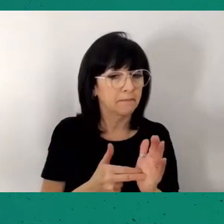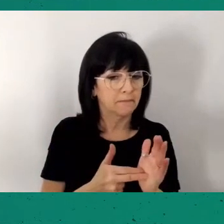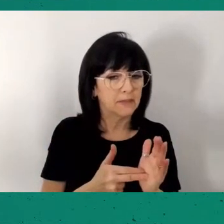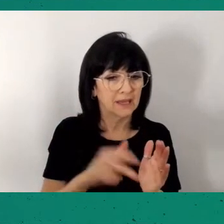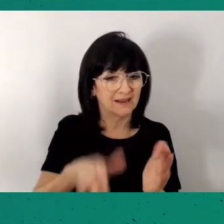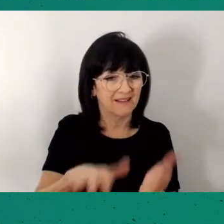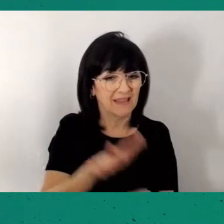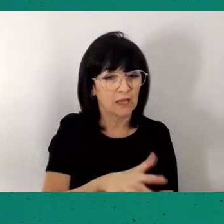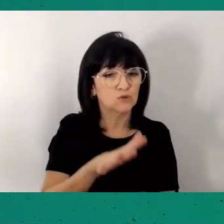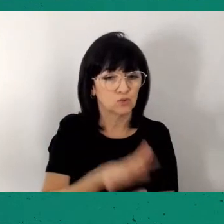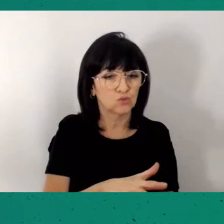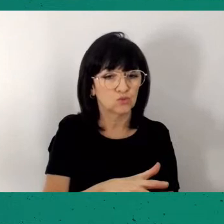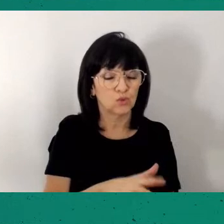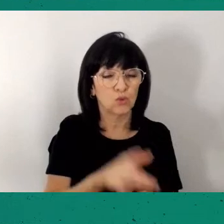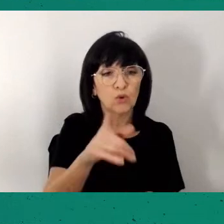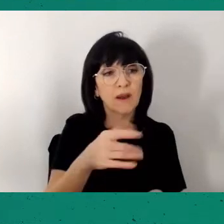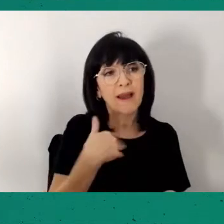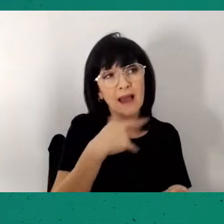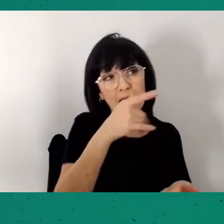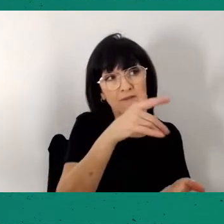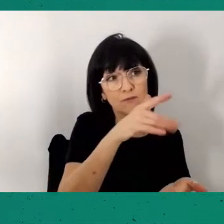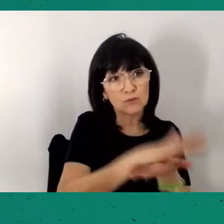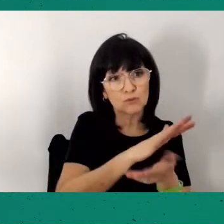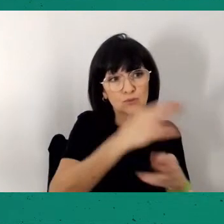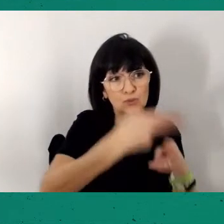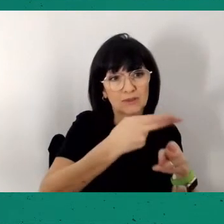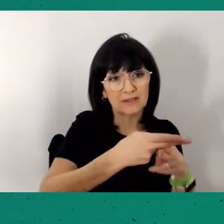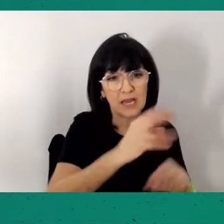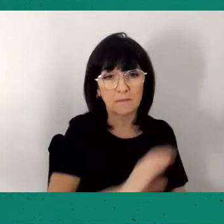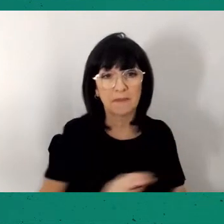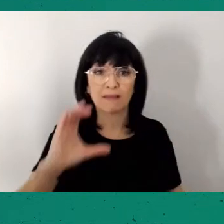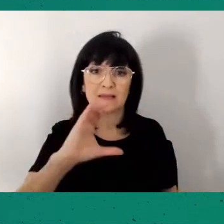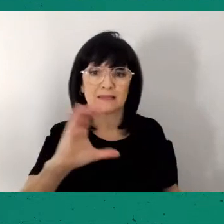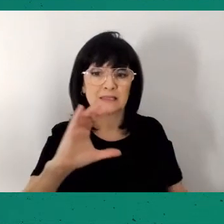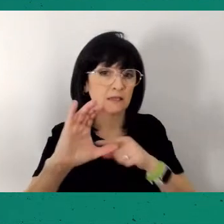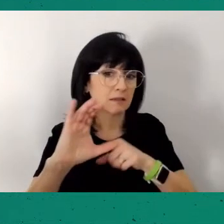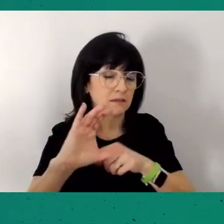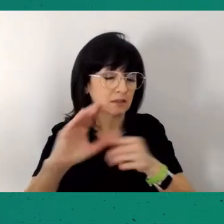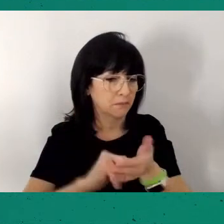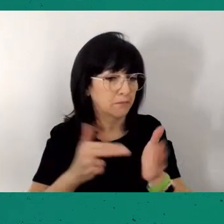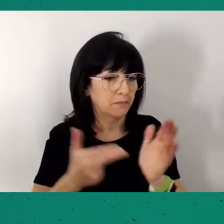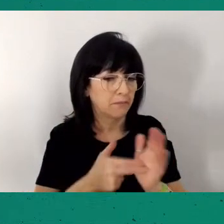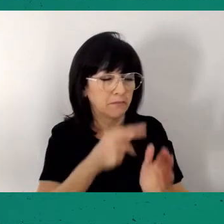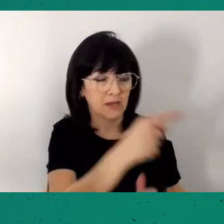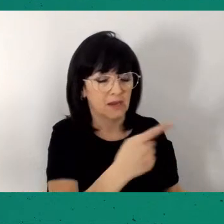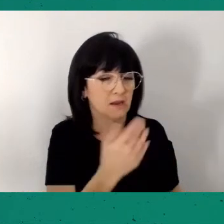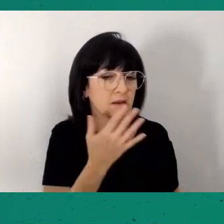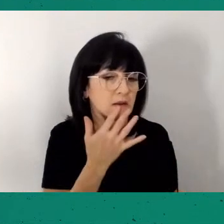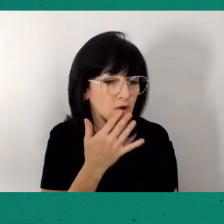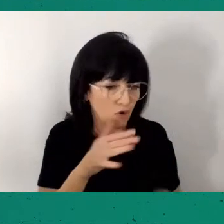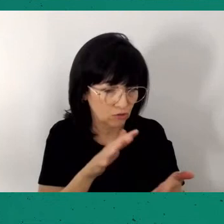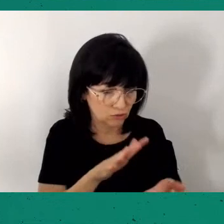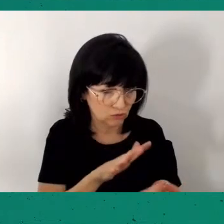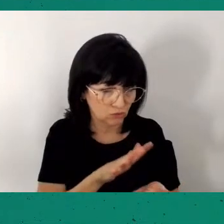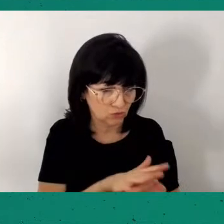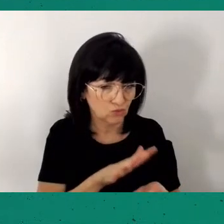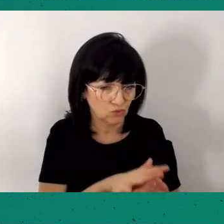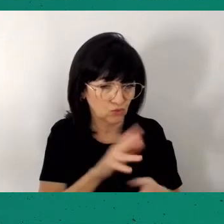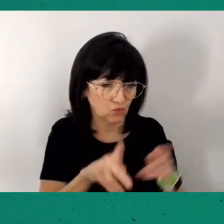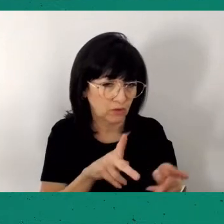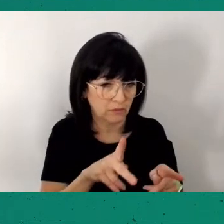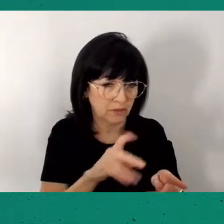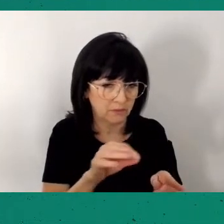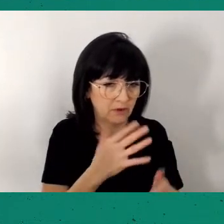that. C stood for colored, so you had no question about what kind of school it was. The school